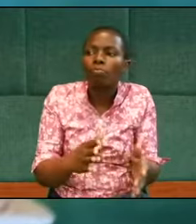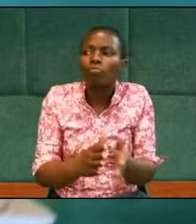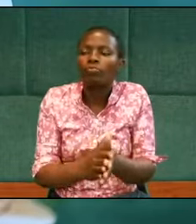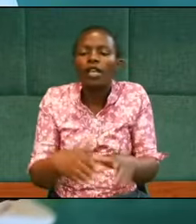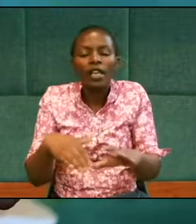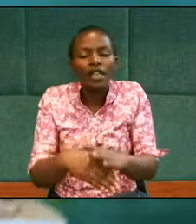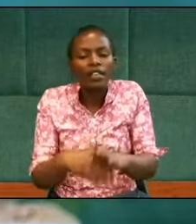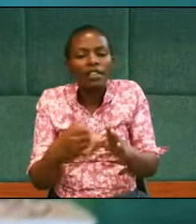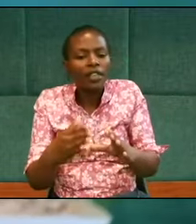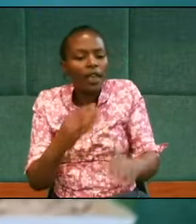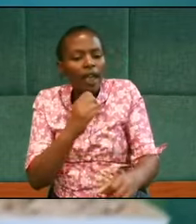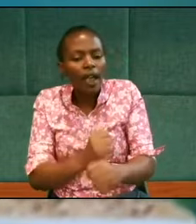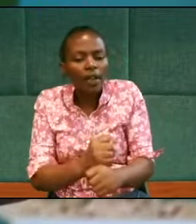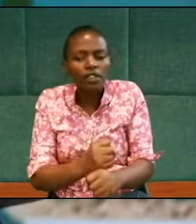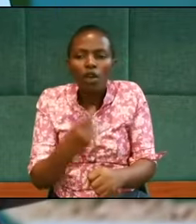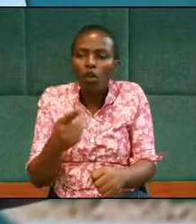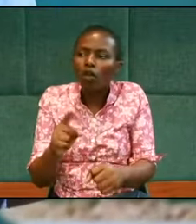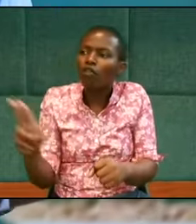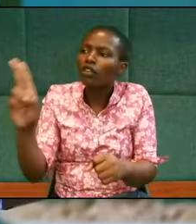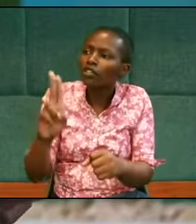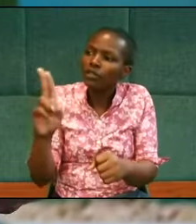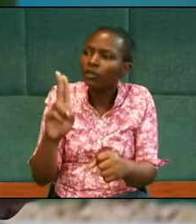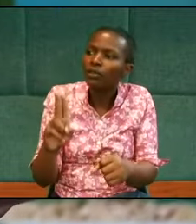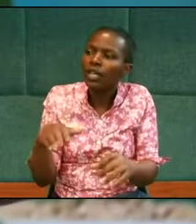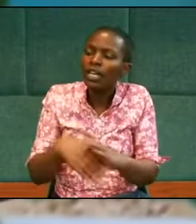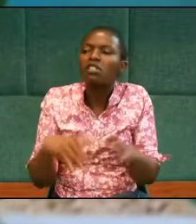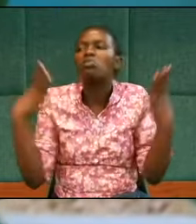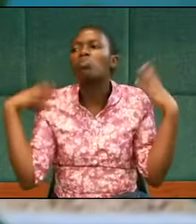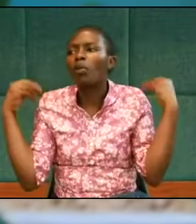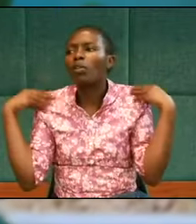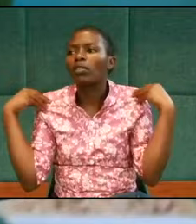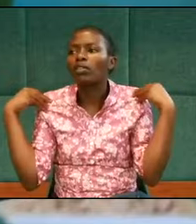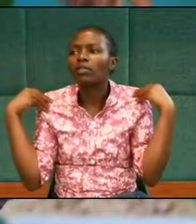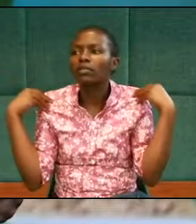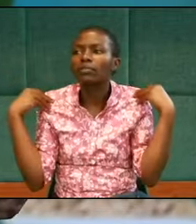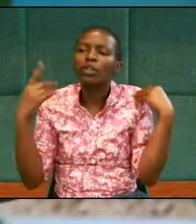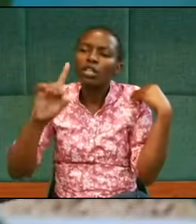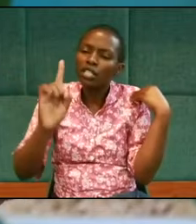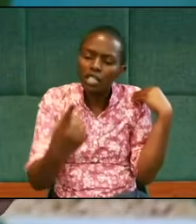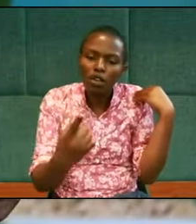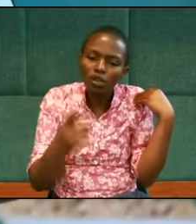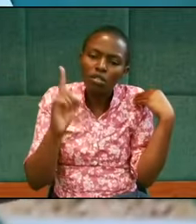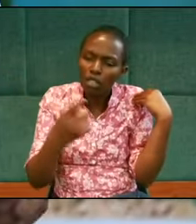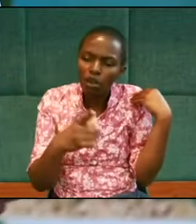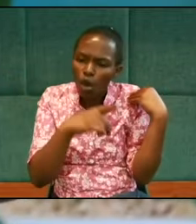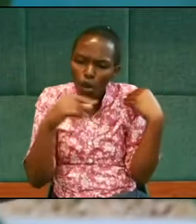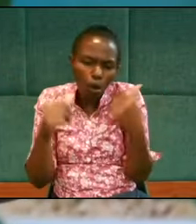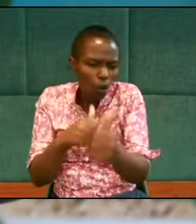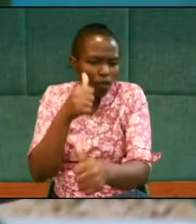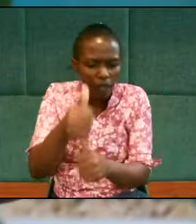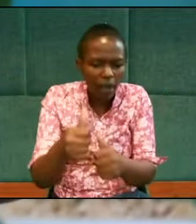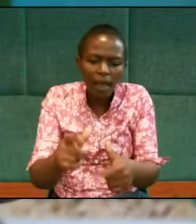the art or in music or in sports, singles excel much more than the